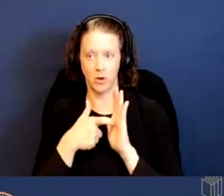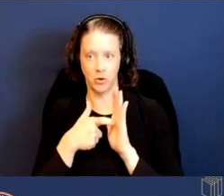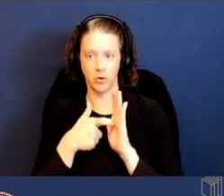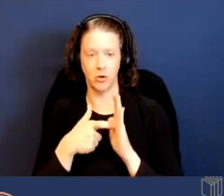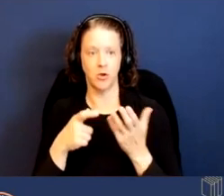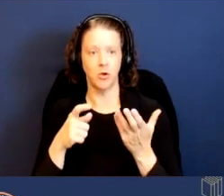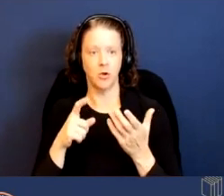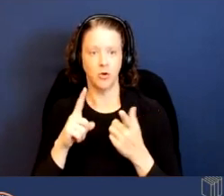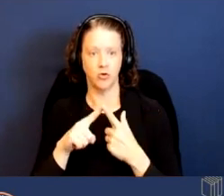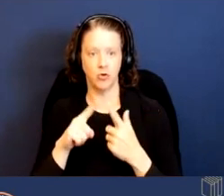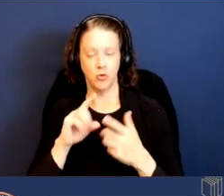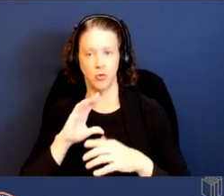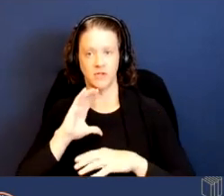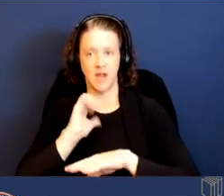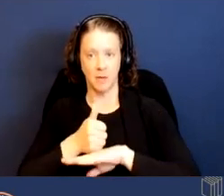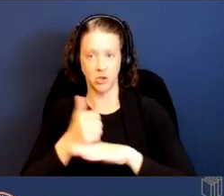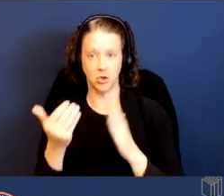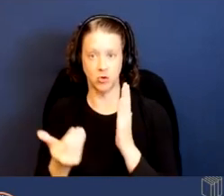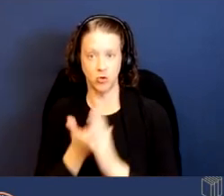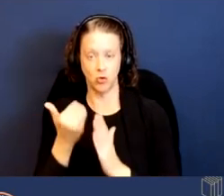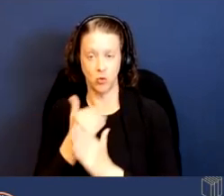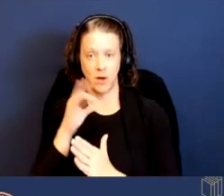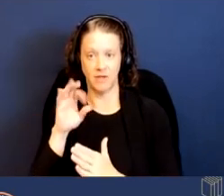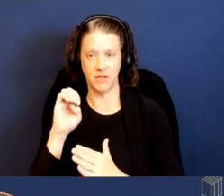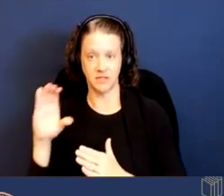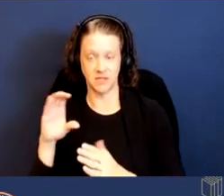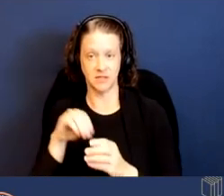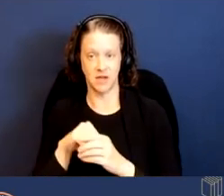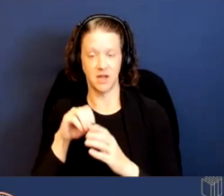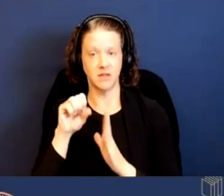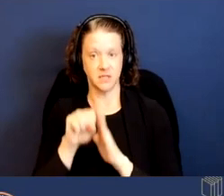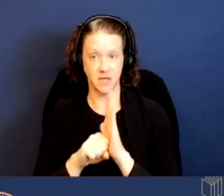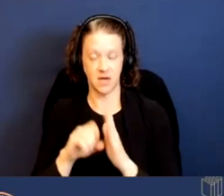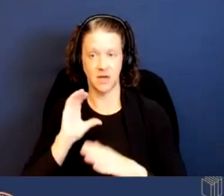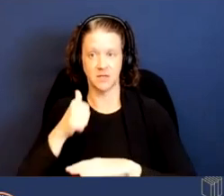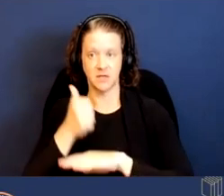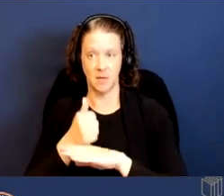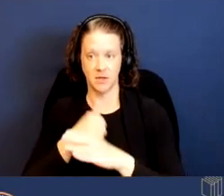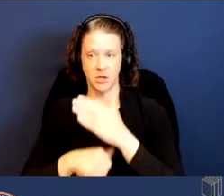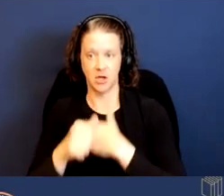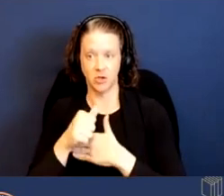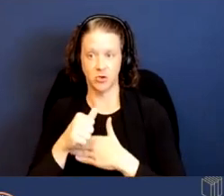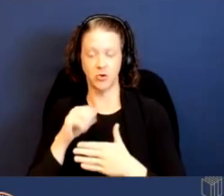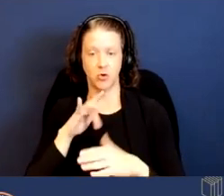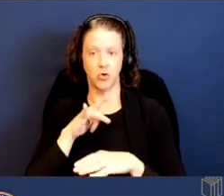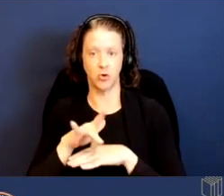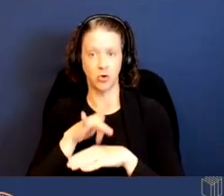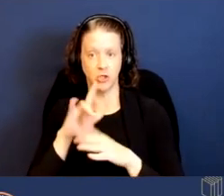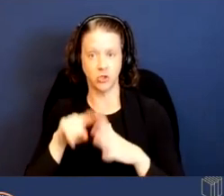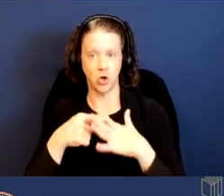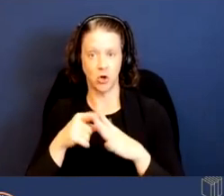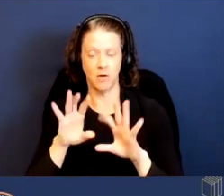new FECs in the state, that are established under Early Start Family Resource